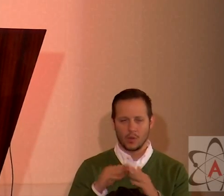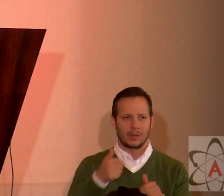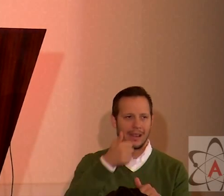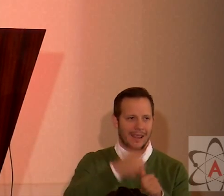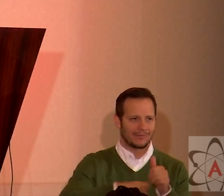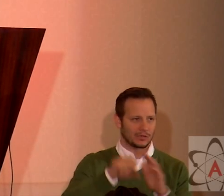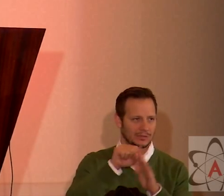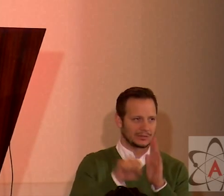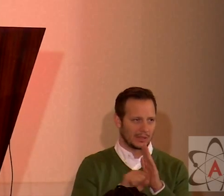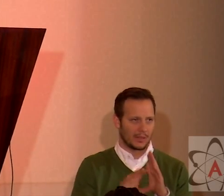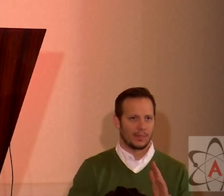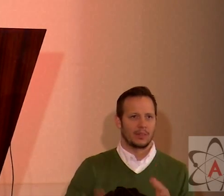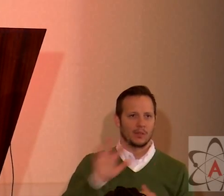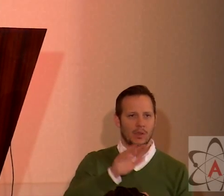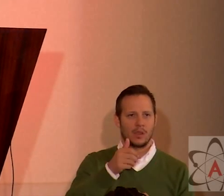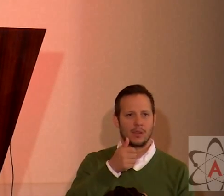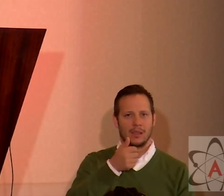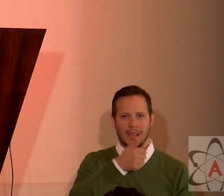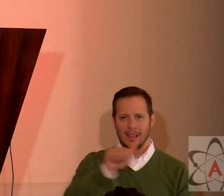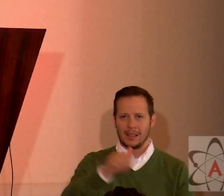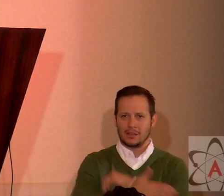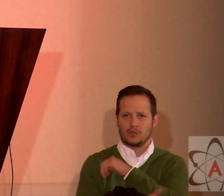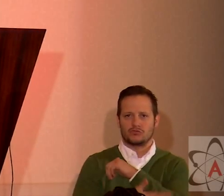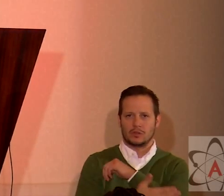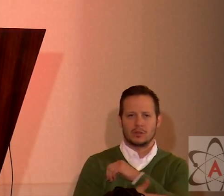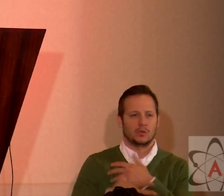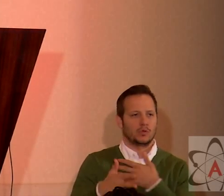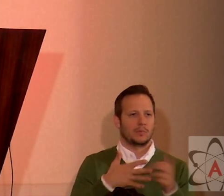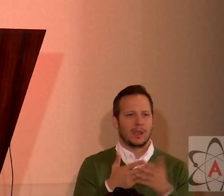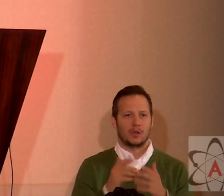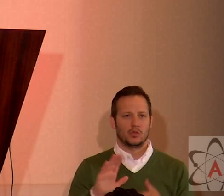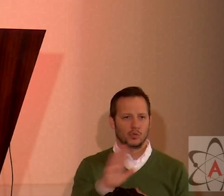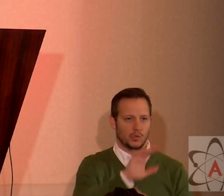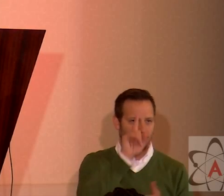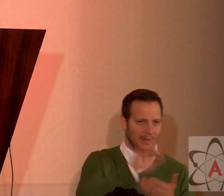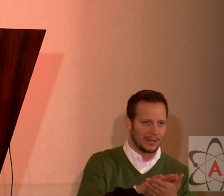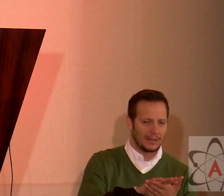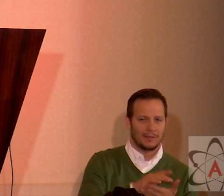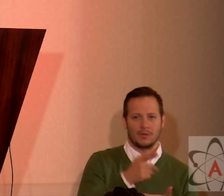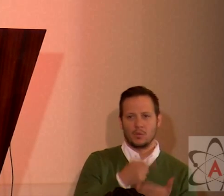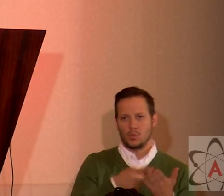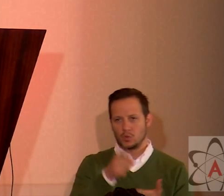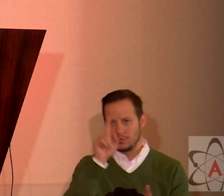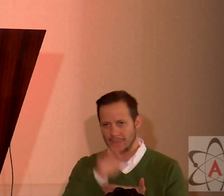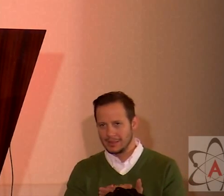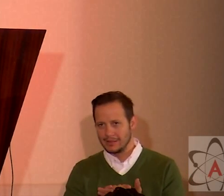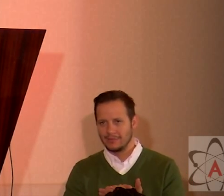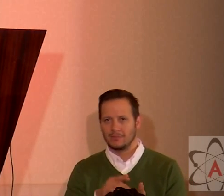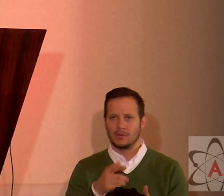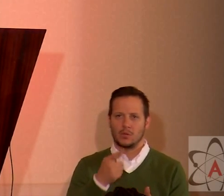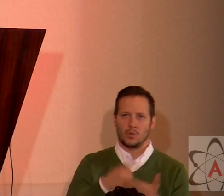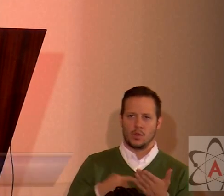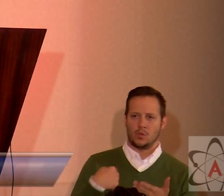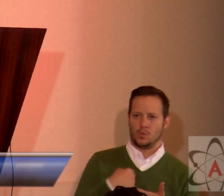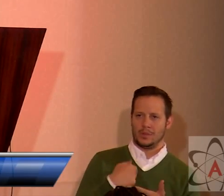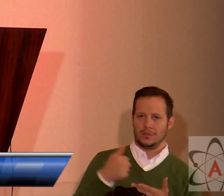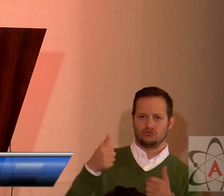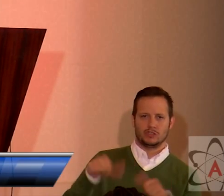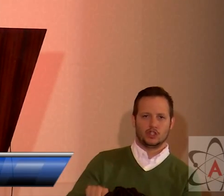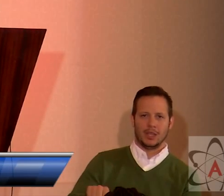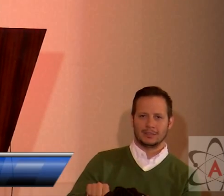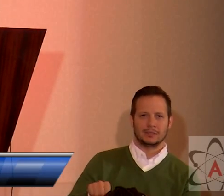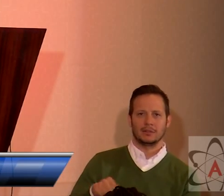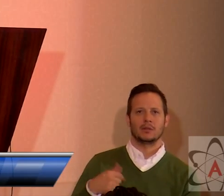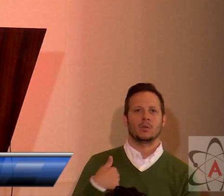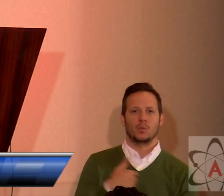state, throughout every country. No matter what we believe, no matter what we reject, this is what we need